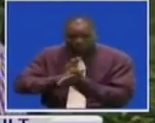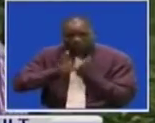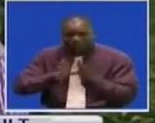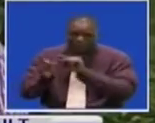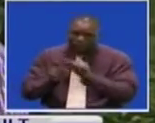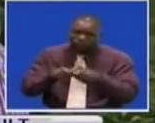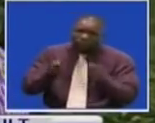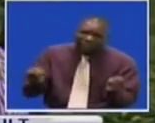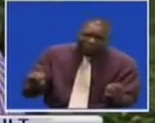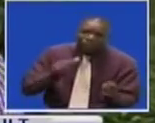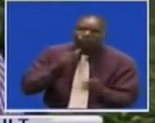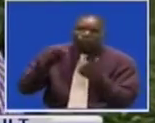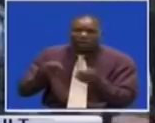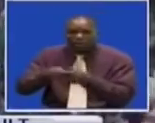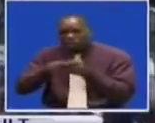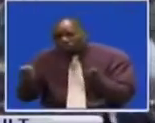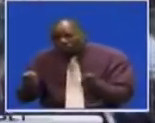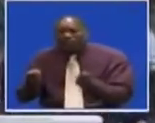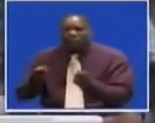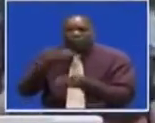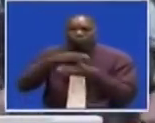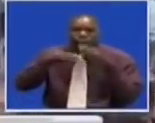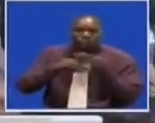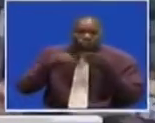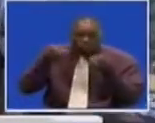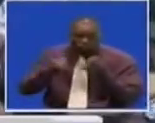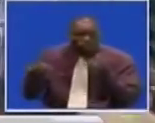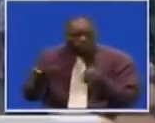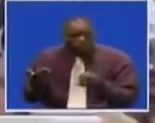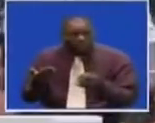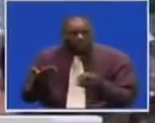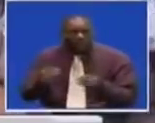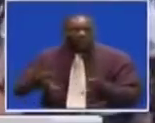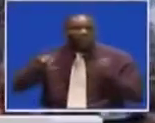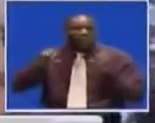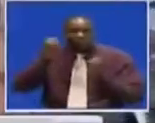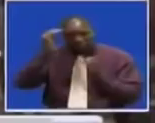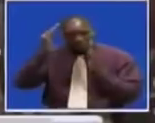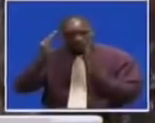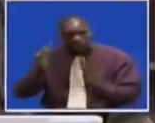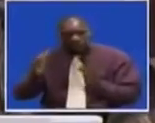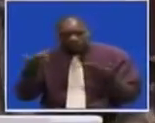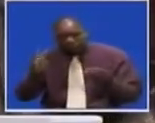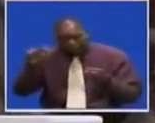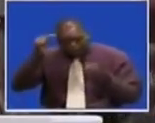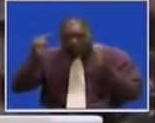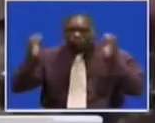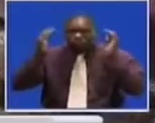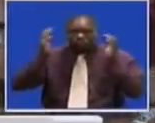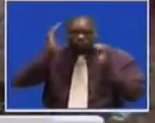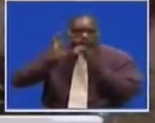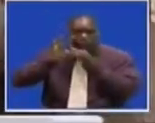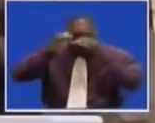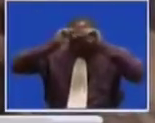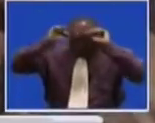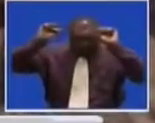want to commission incomplete structures. President Lungu, who will be accompanied by cabinet ministers and senior government officials, is